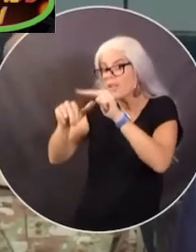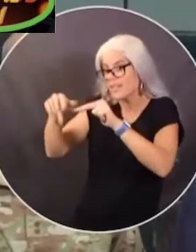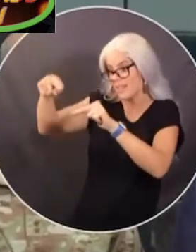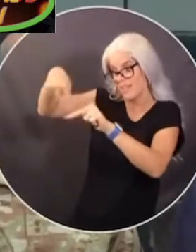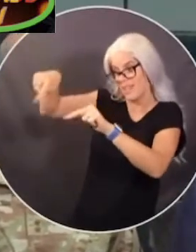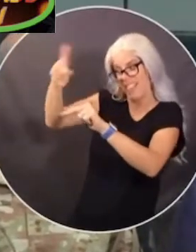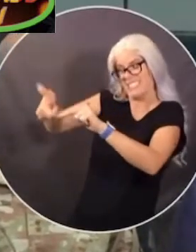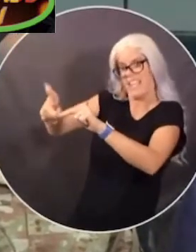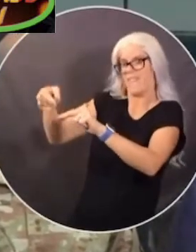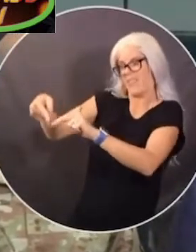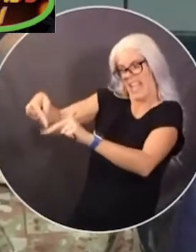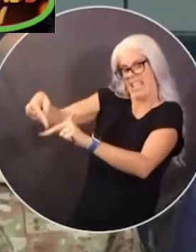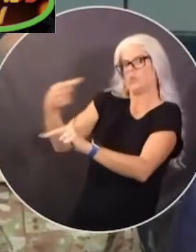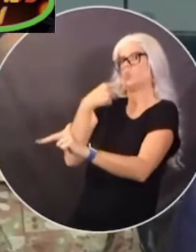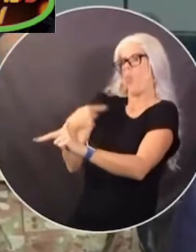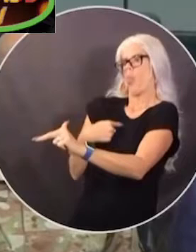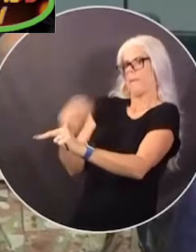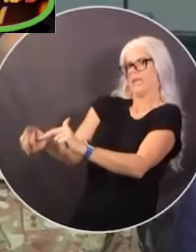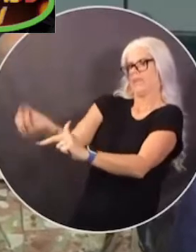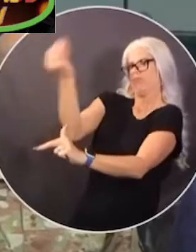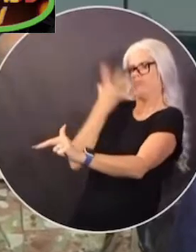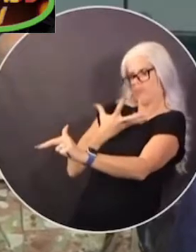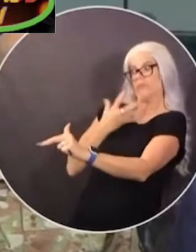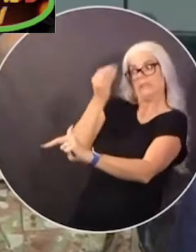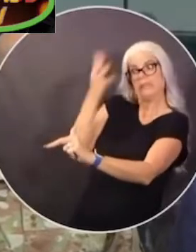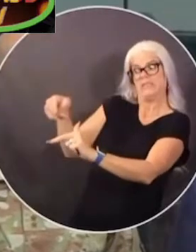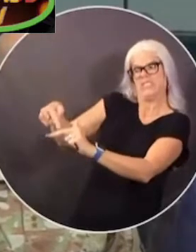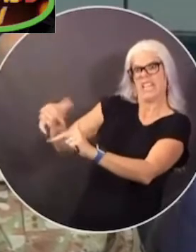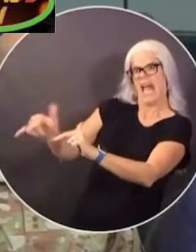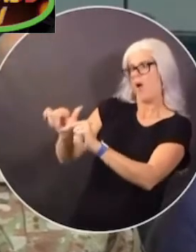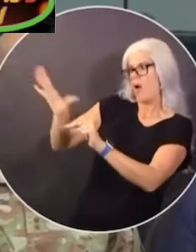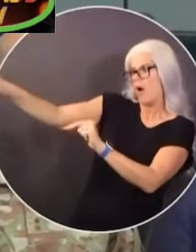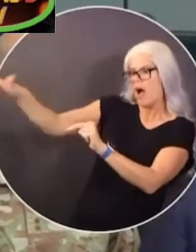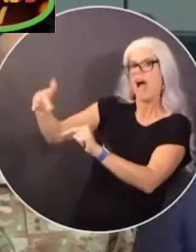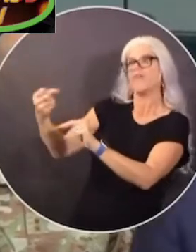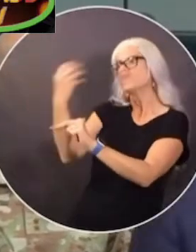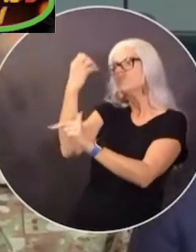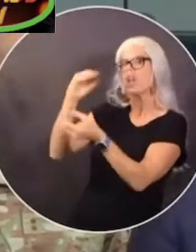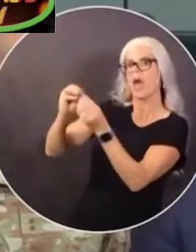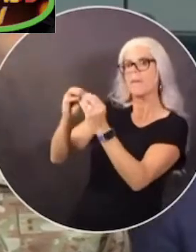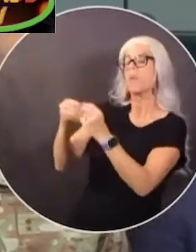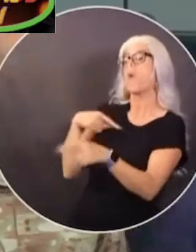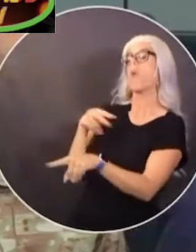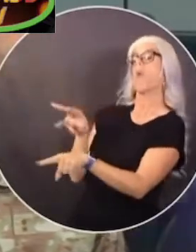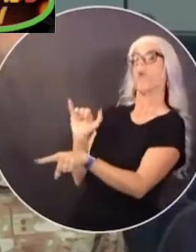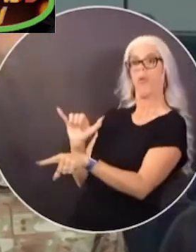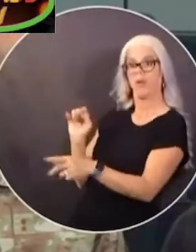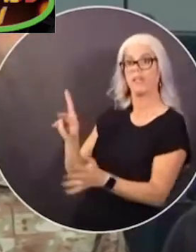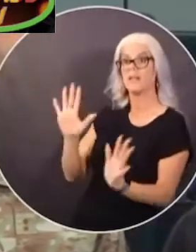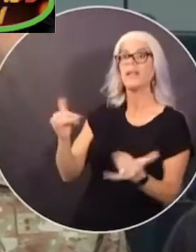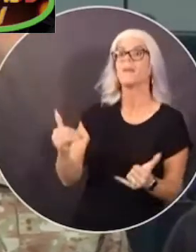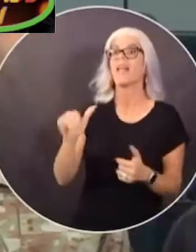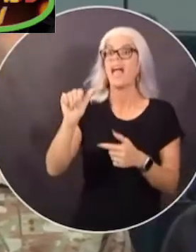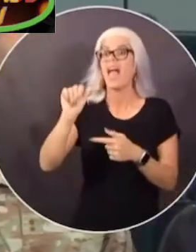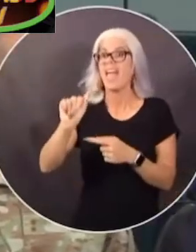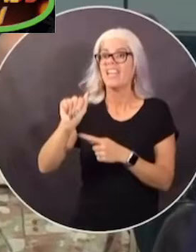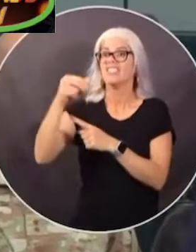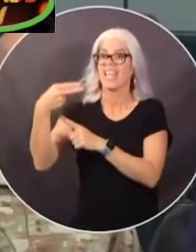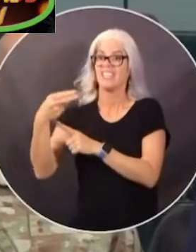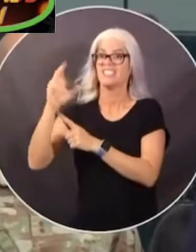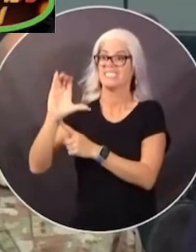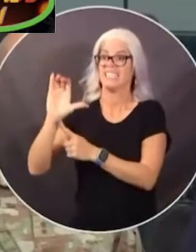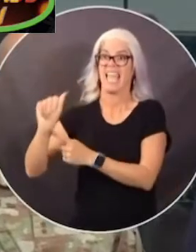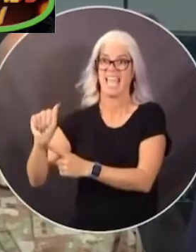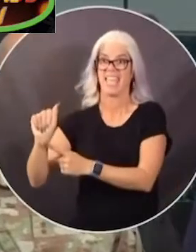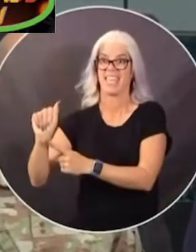system. Now, to answer your other question, you know, the Agency for Healthcare Administration has many partners involved